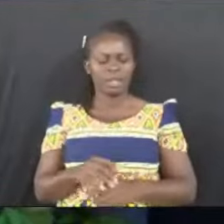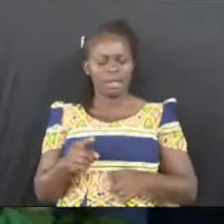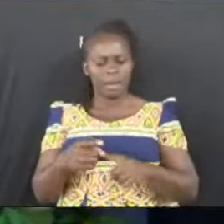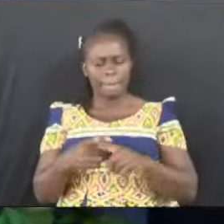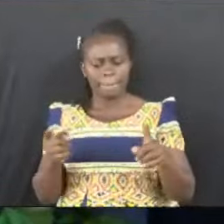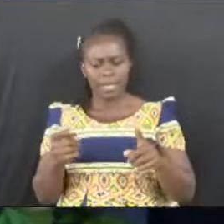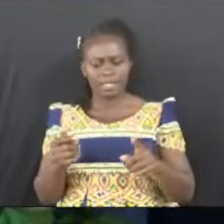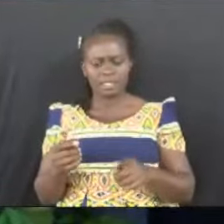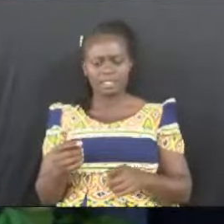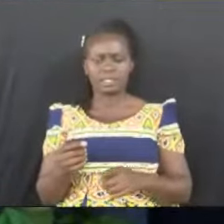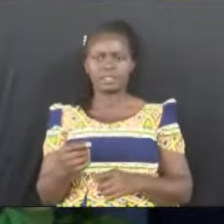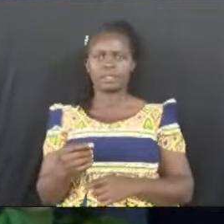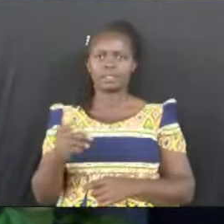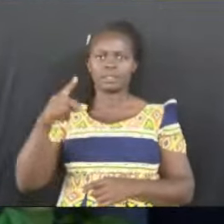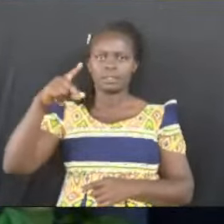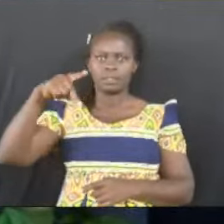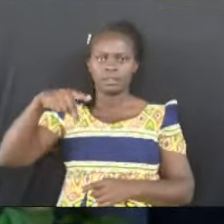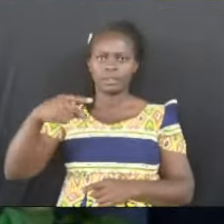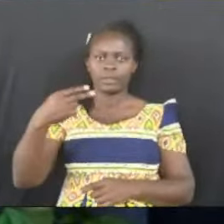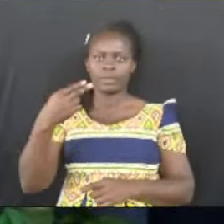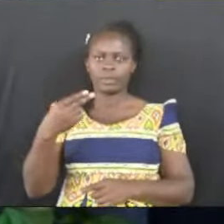resisted. He pushed back.